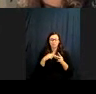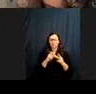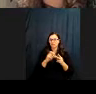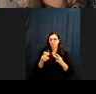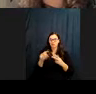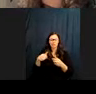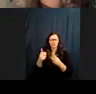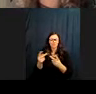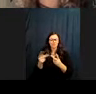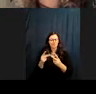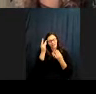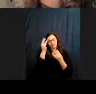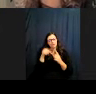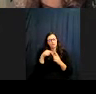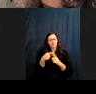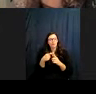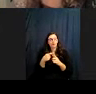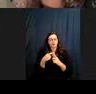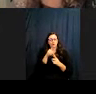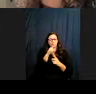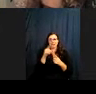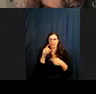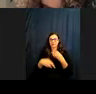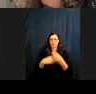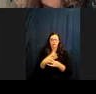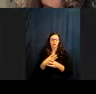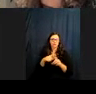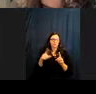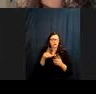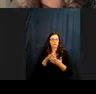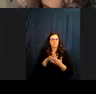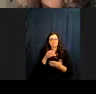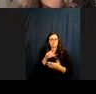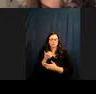where we can think about reality in this different dimension.